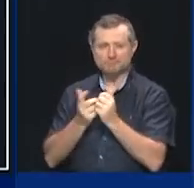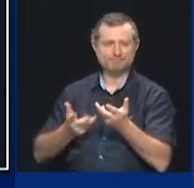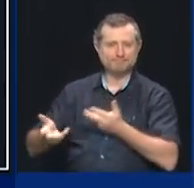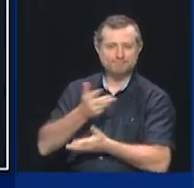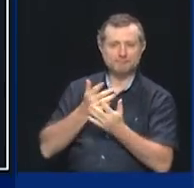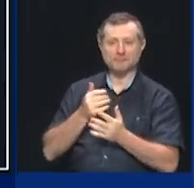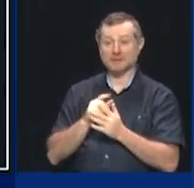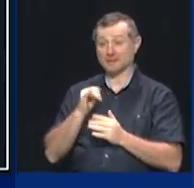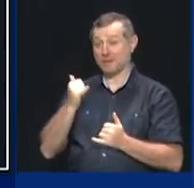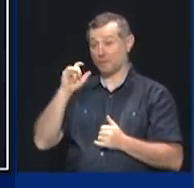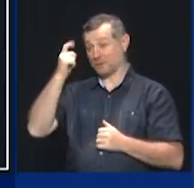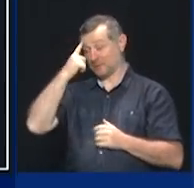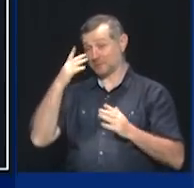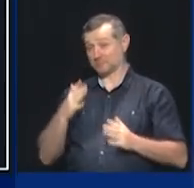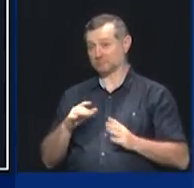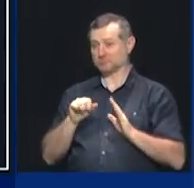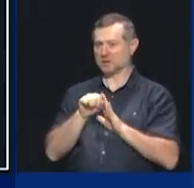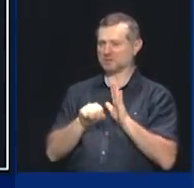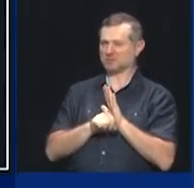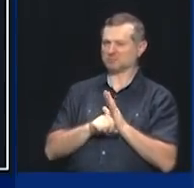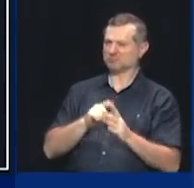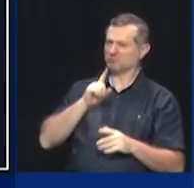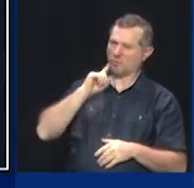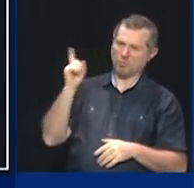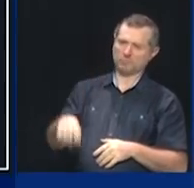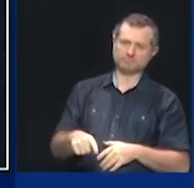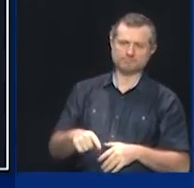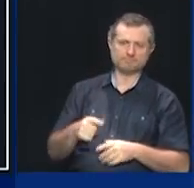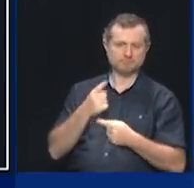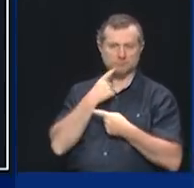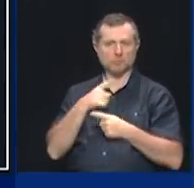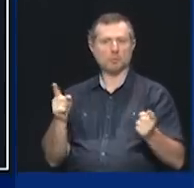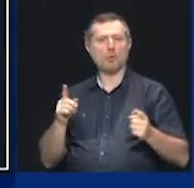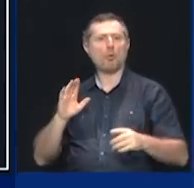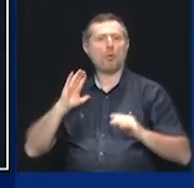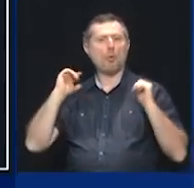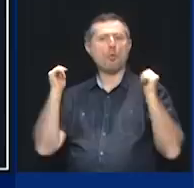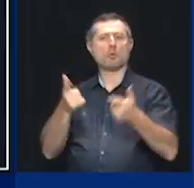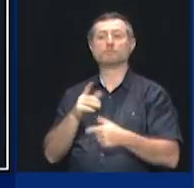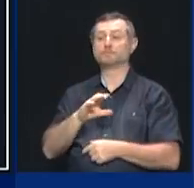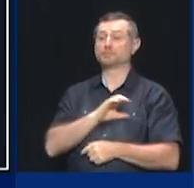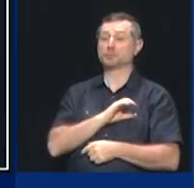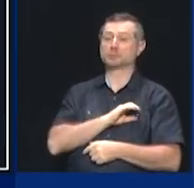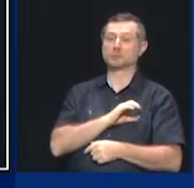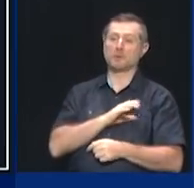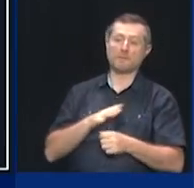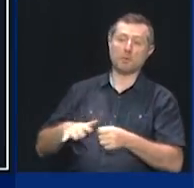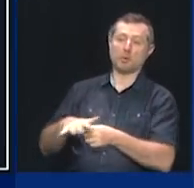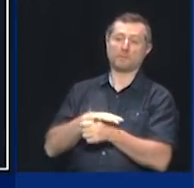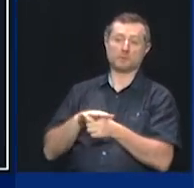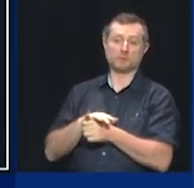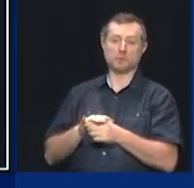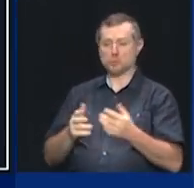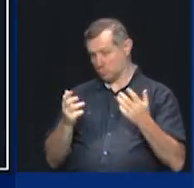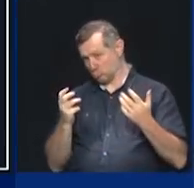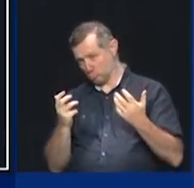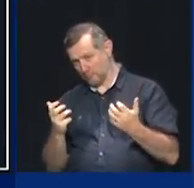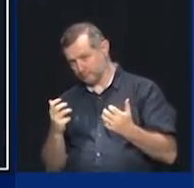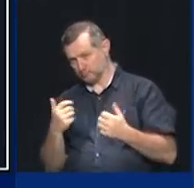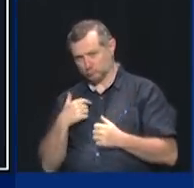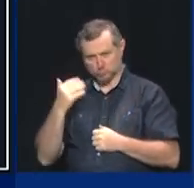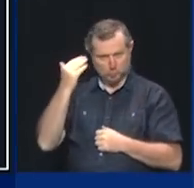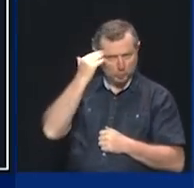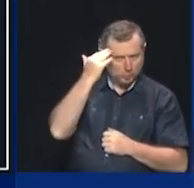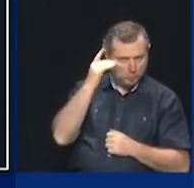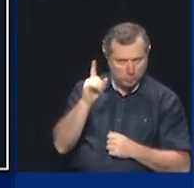today that says, I want from all the police departments across the state exactly where these shootings